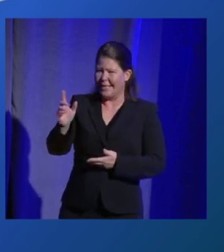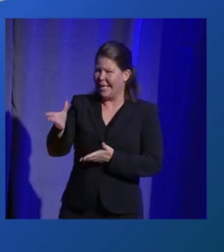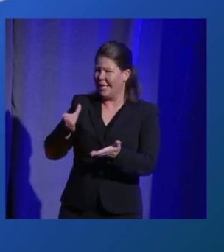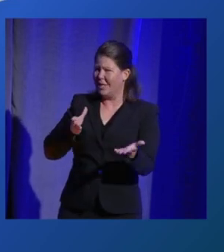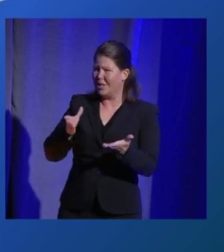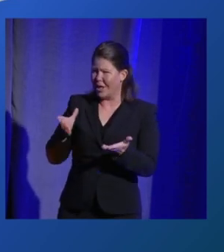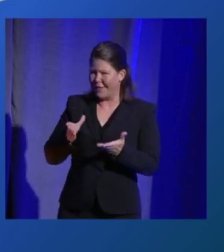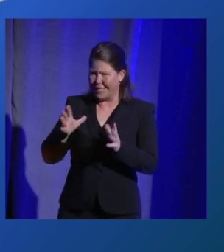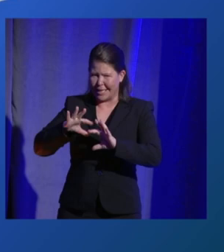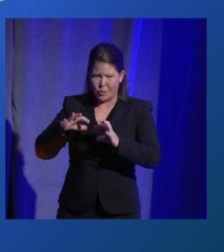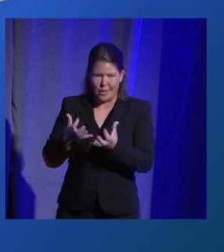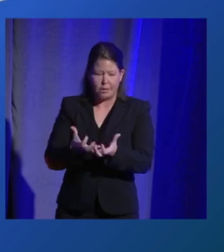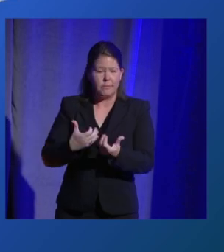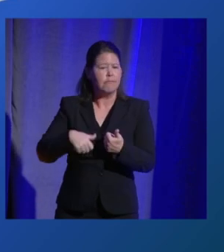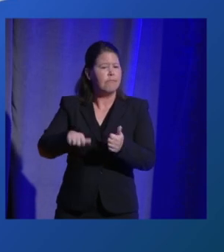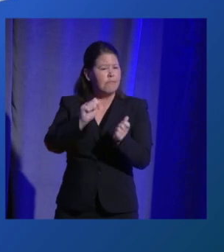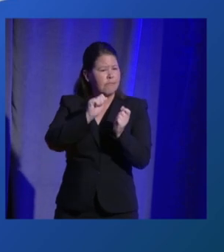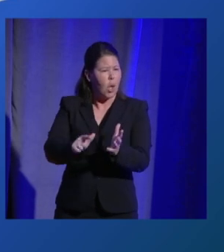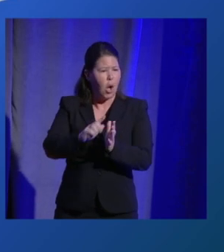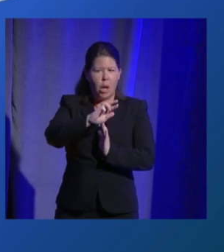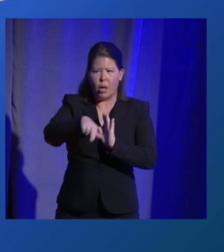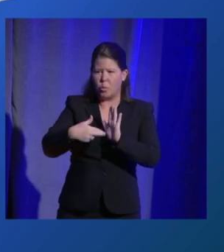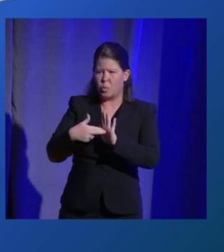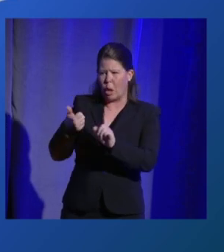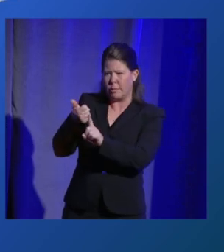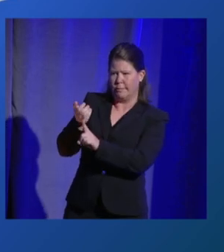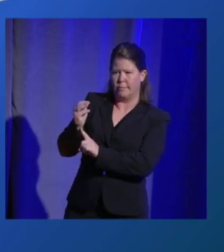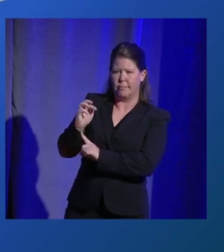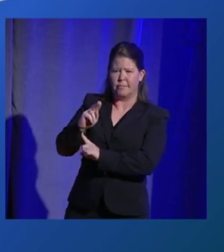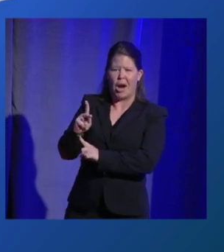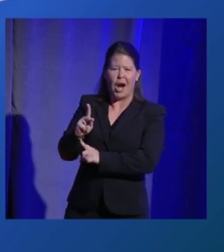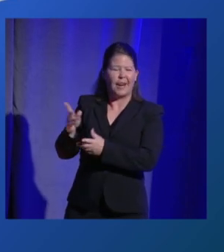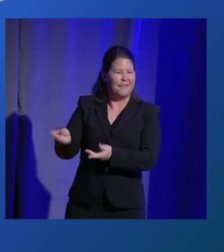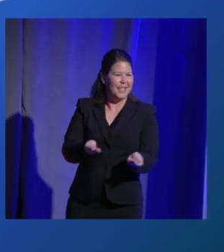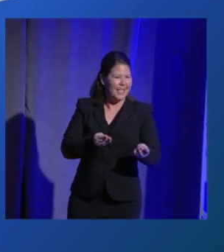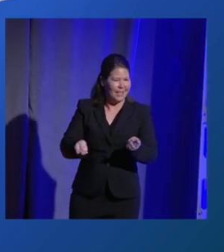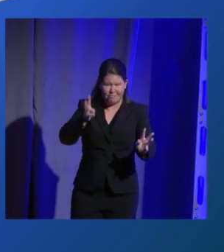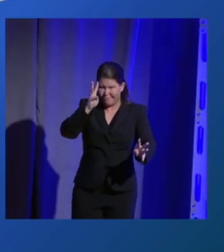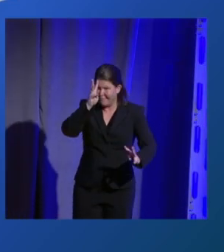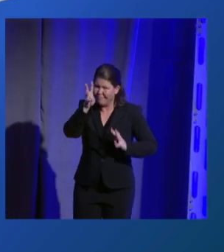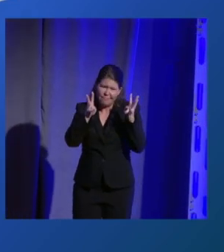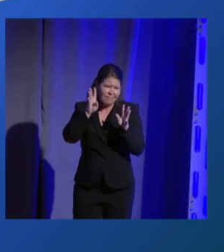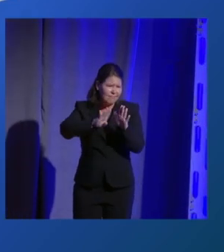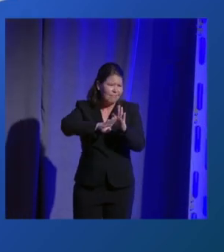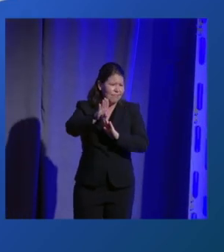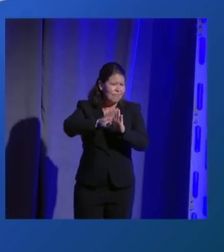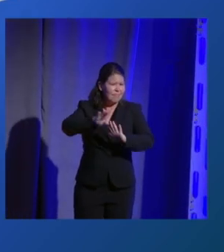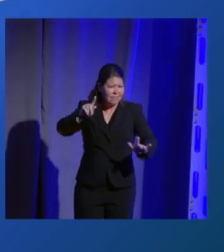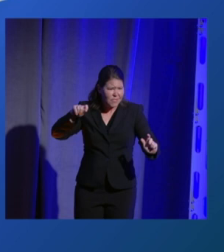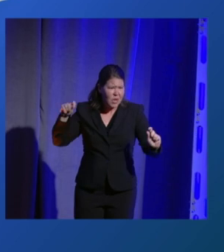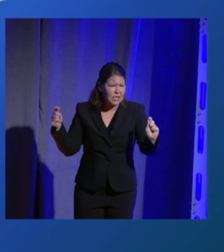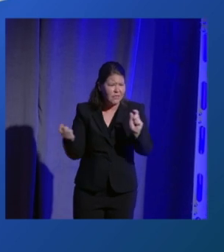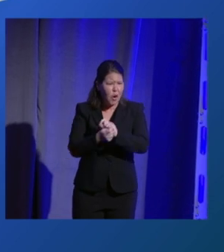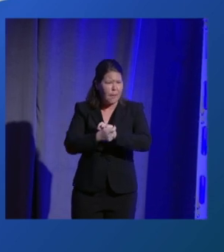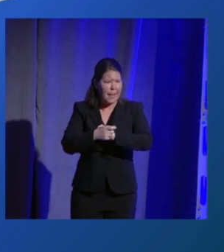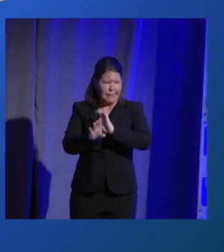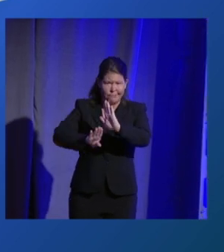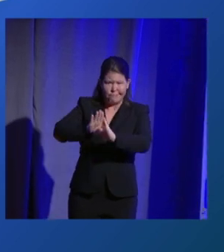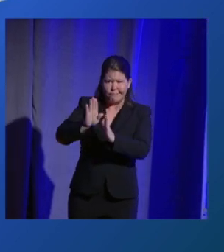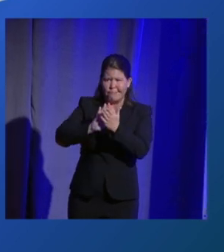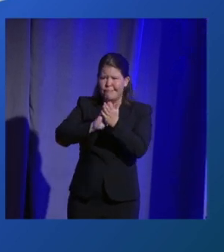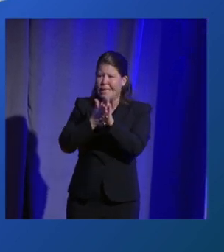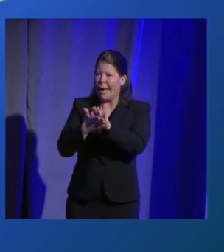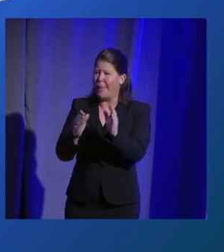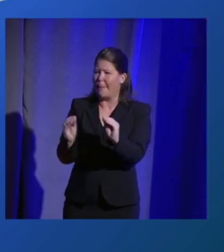in all of these roles Mark facilitates Innovative development aimed at transforming and modernizing nga's Technology